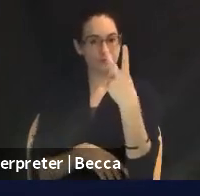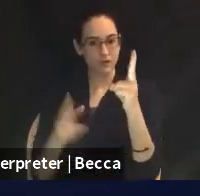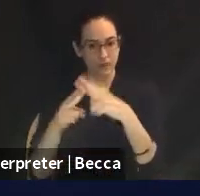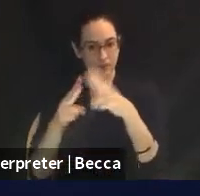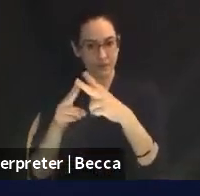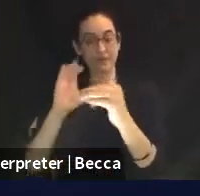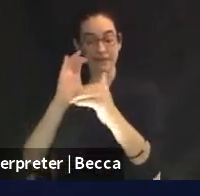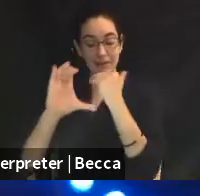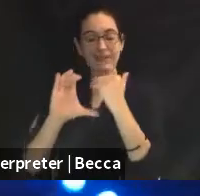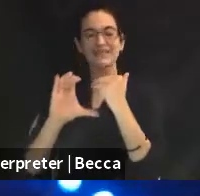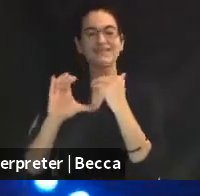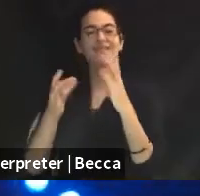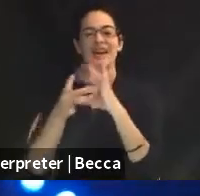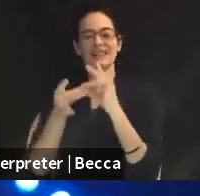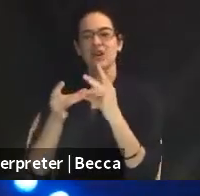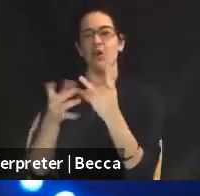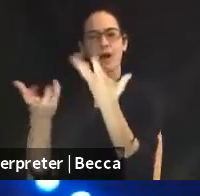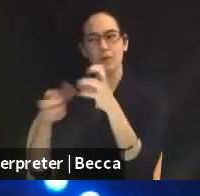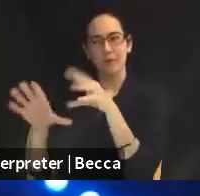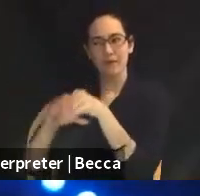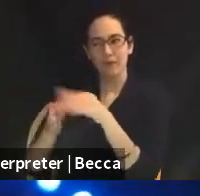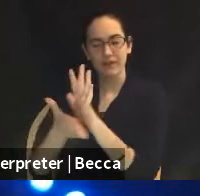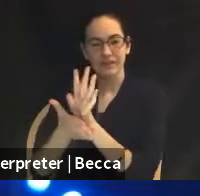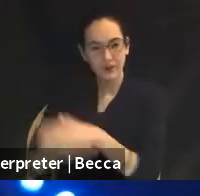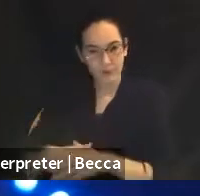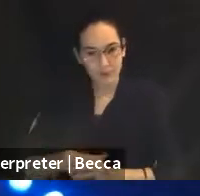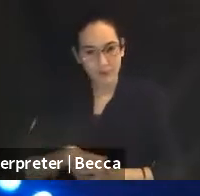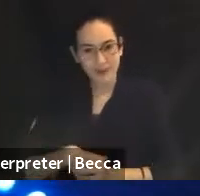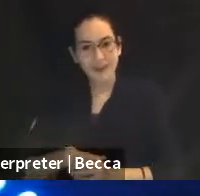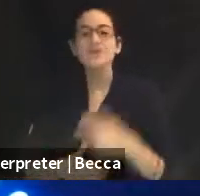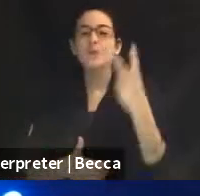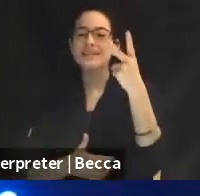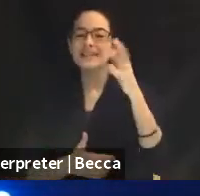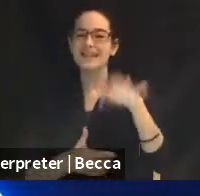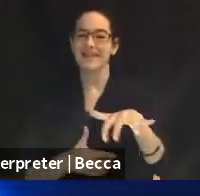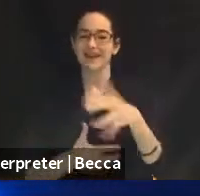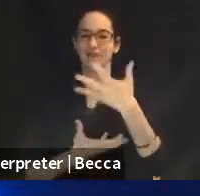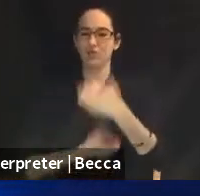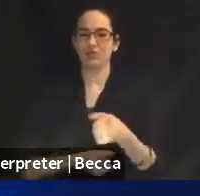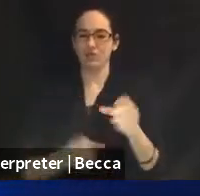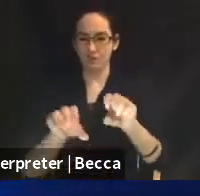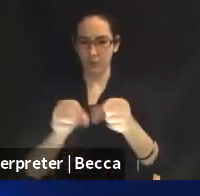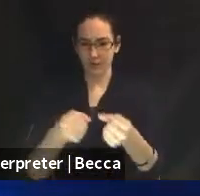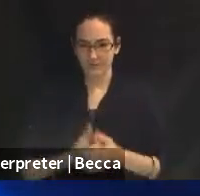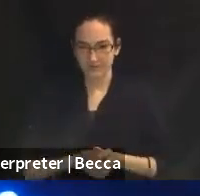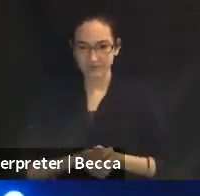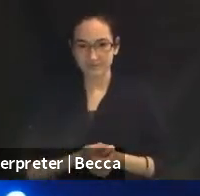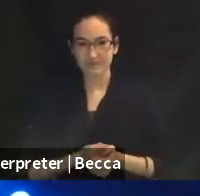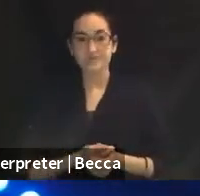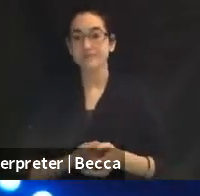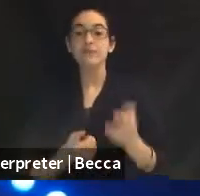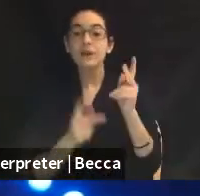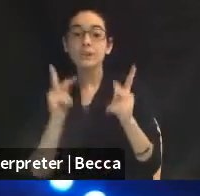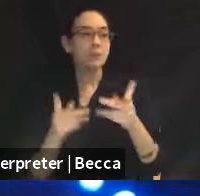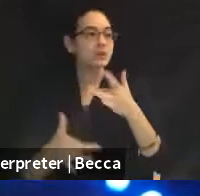We saw firsthand this lack of trust. I mean, normally people are just asking generic questions, and most people don't, and people want their 15 minutes of fame or